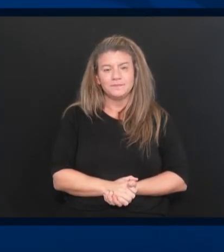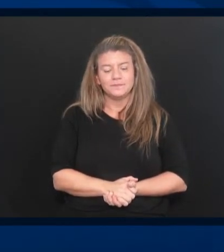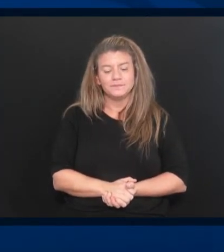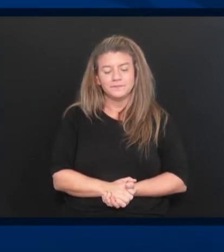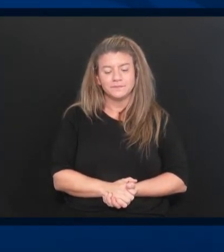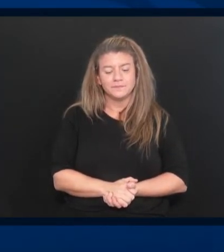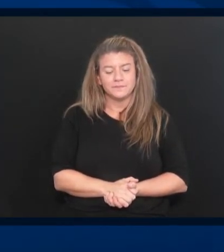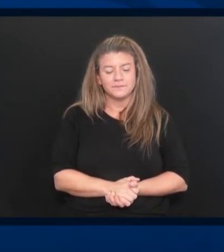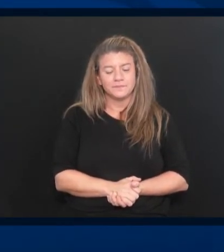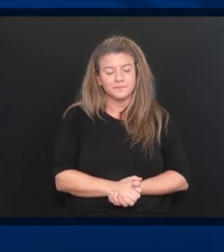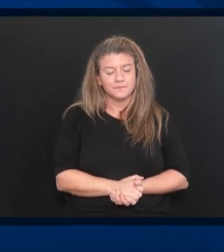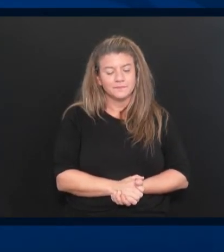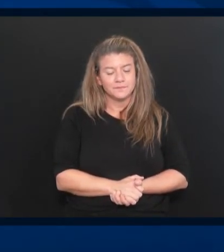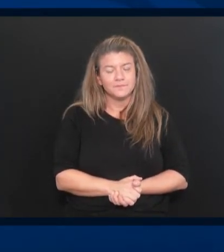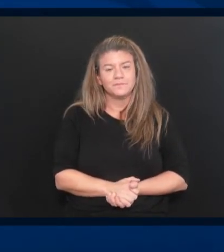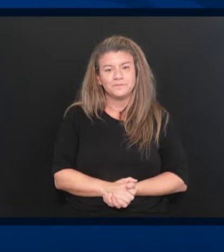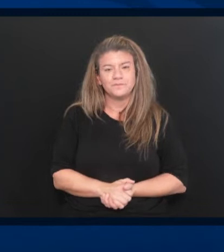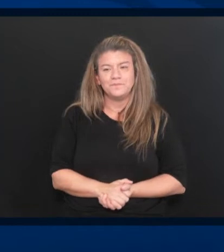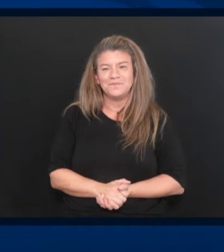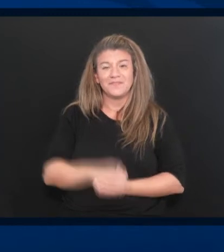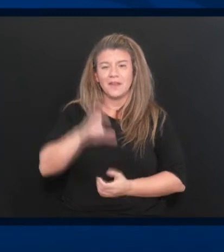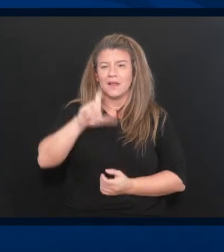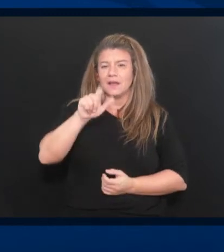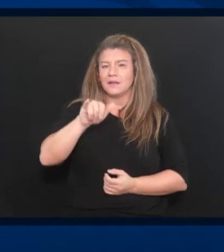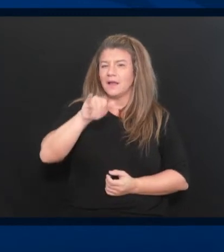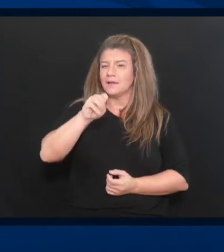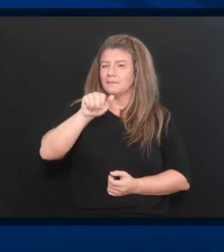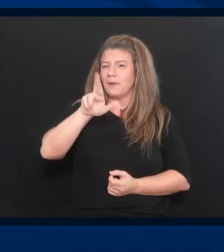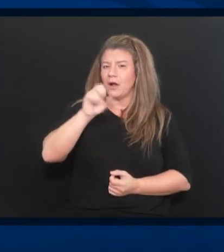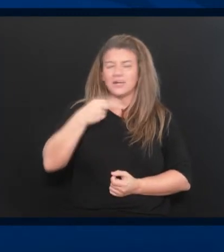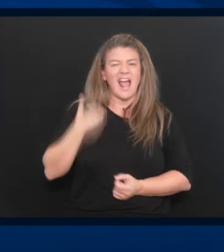Want to go first, Jim? Yes, sir.